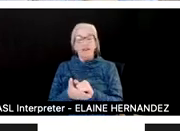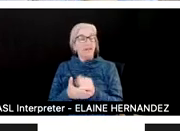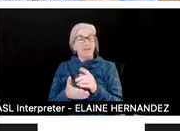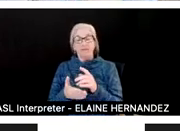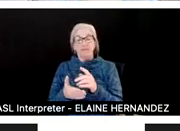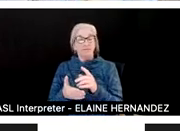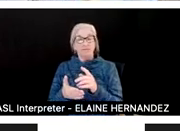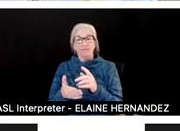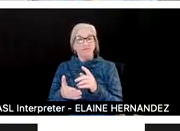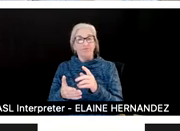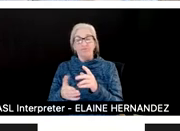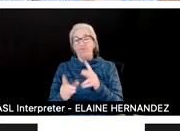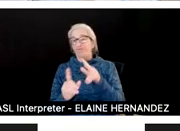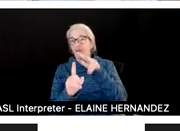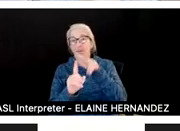just to